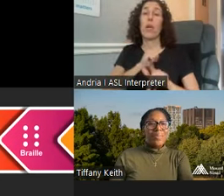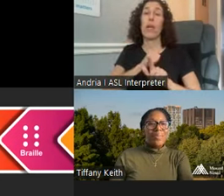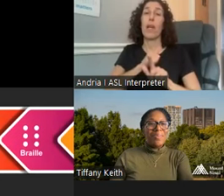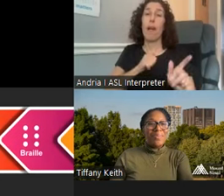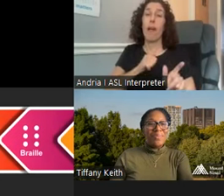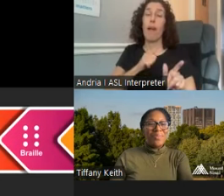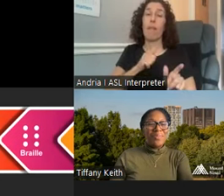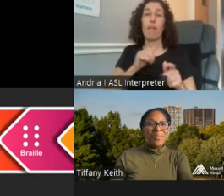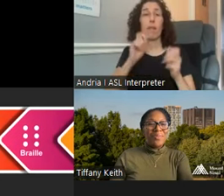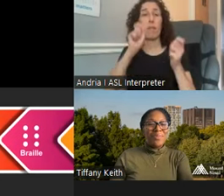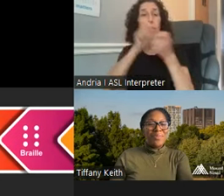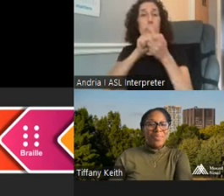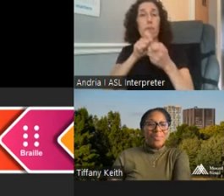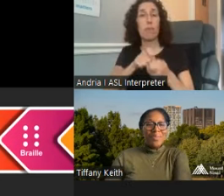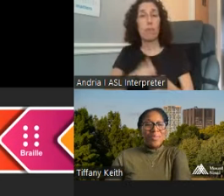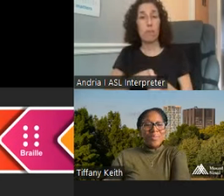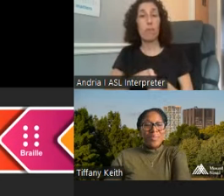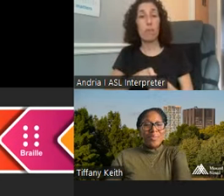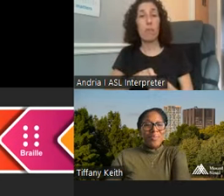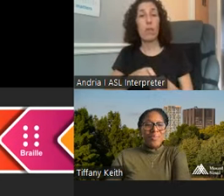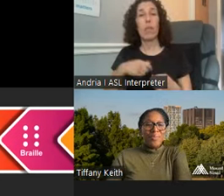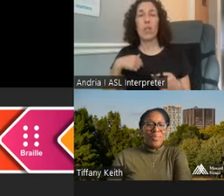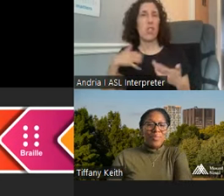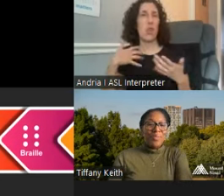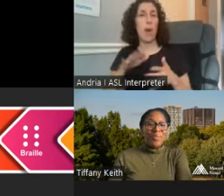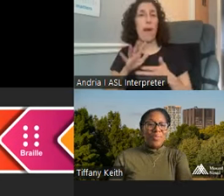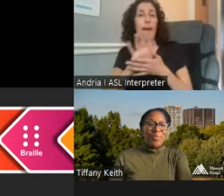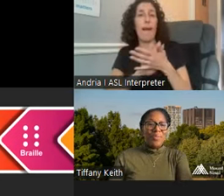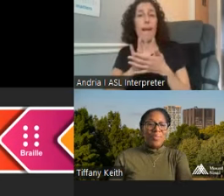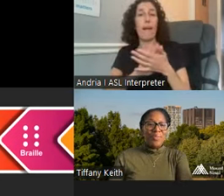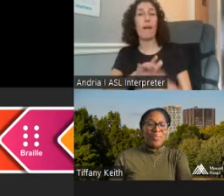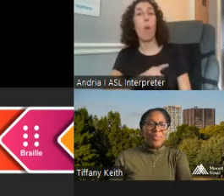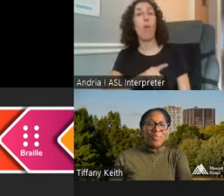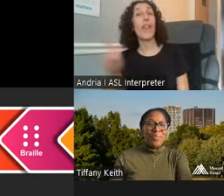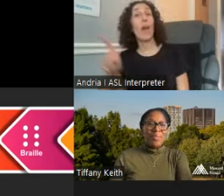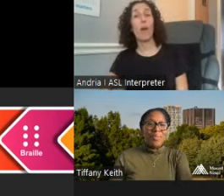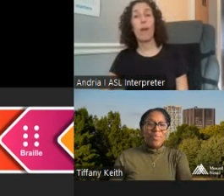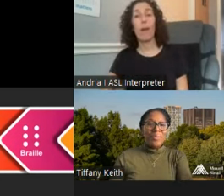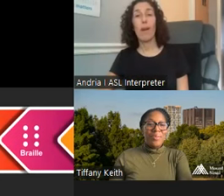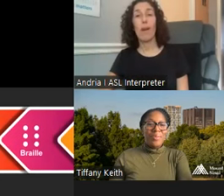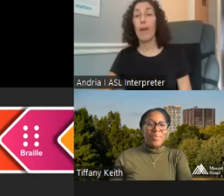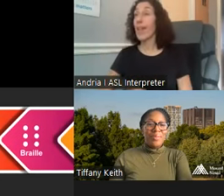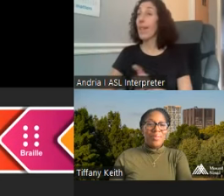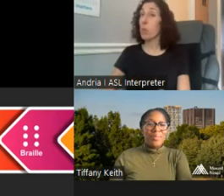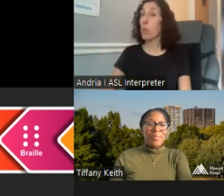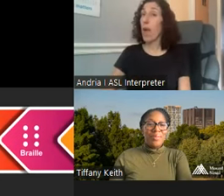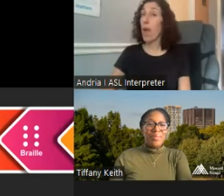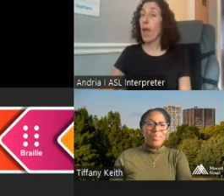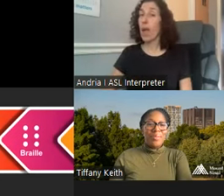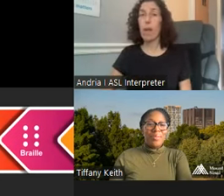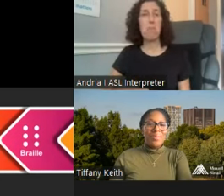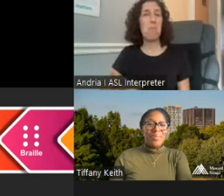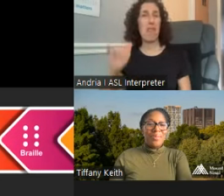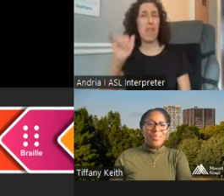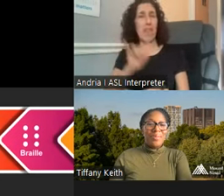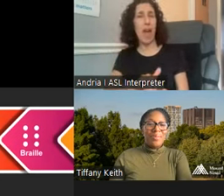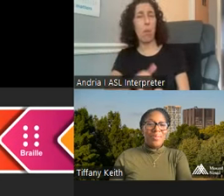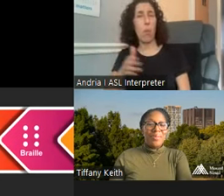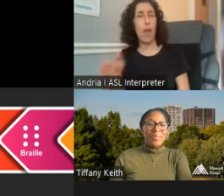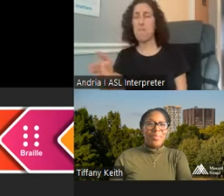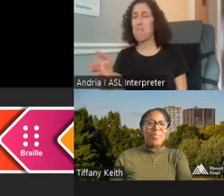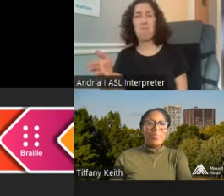there? Right? And you're probably going to smack the GPS on the table a few times. You know, what's wrong with you? You want